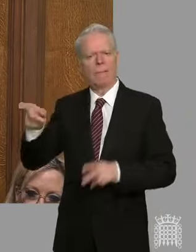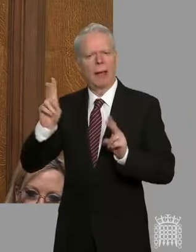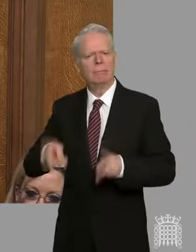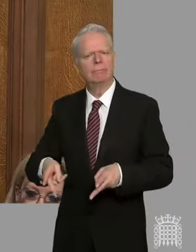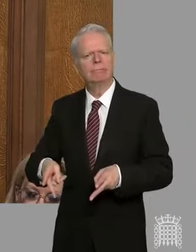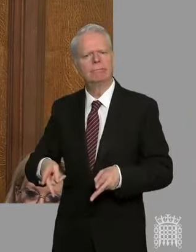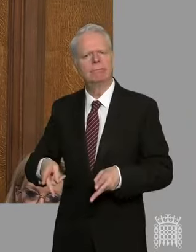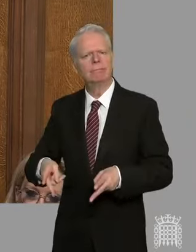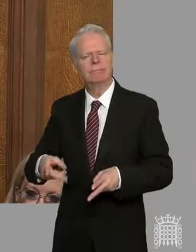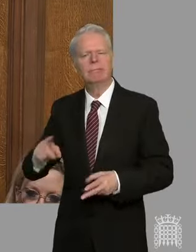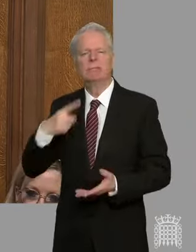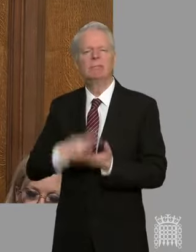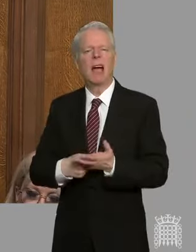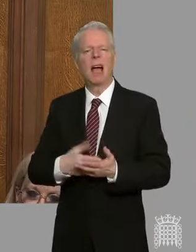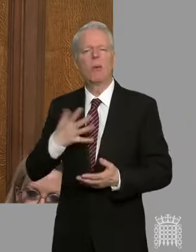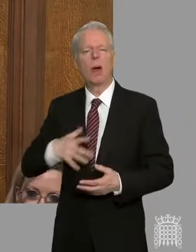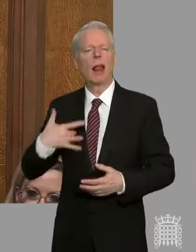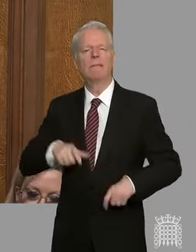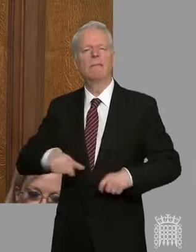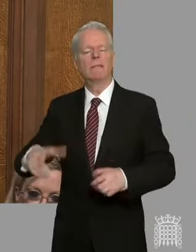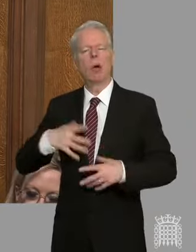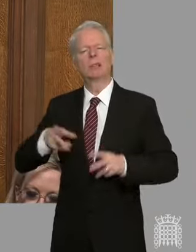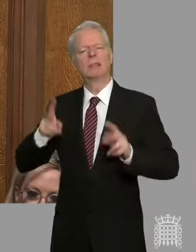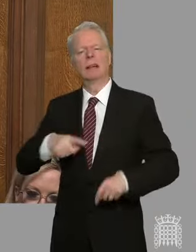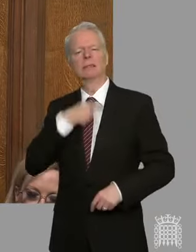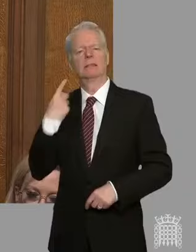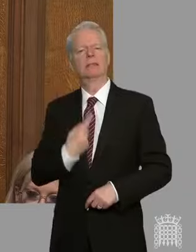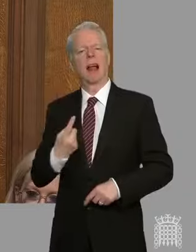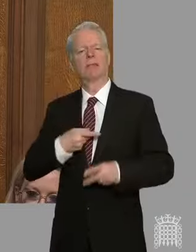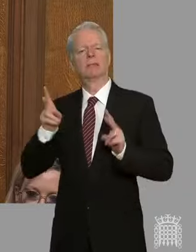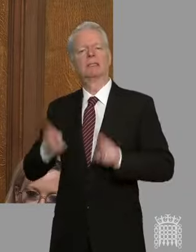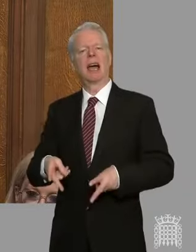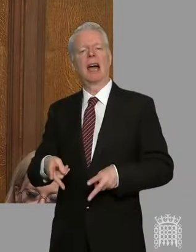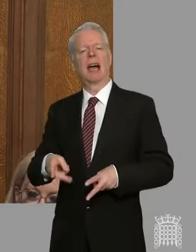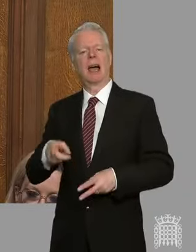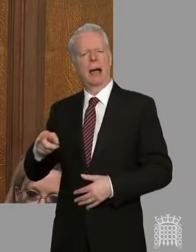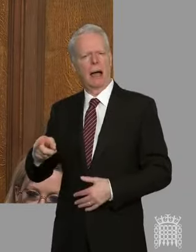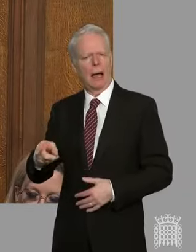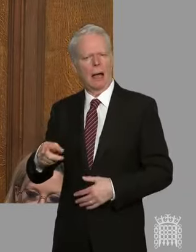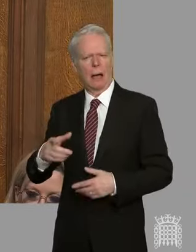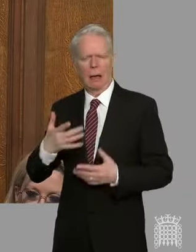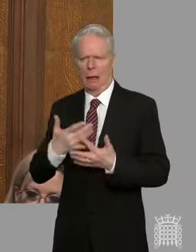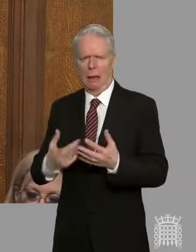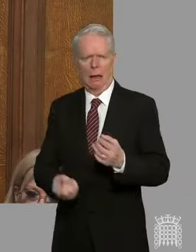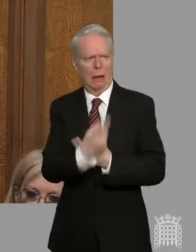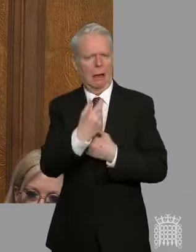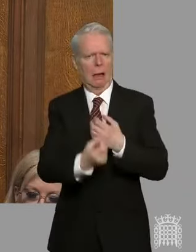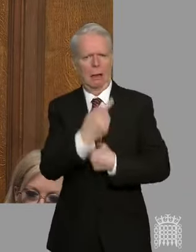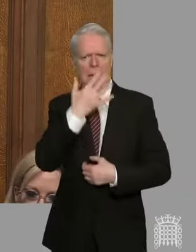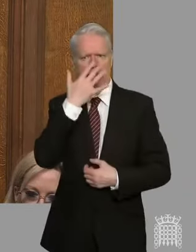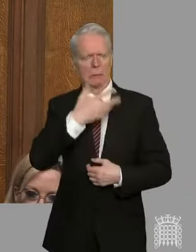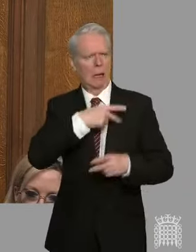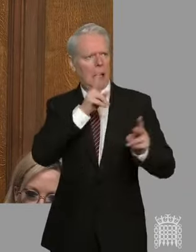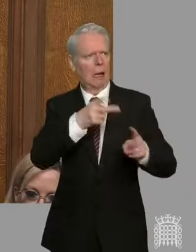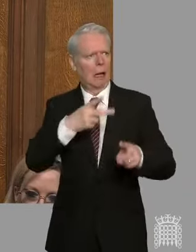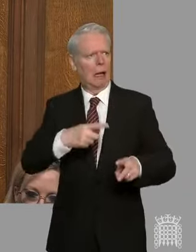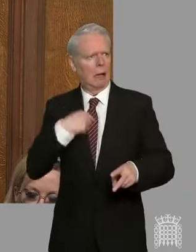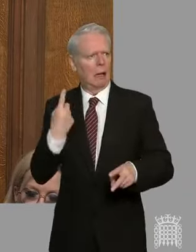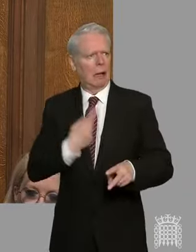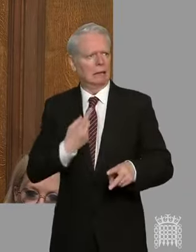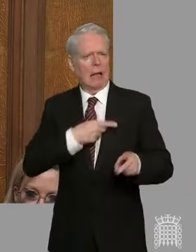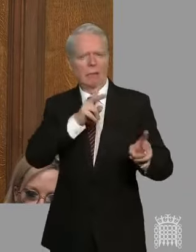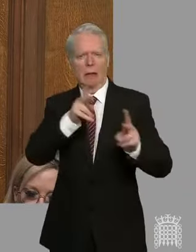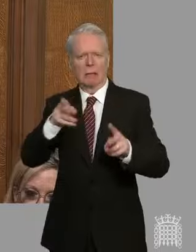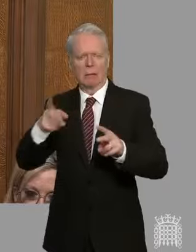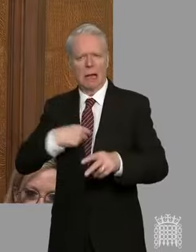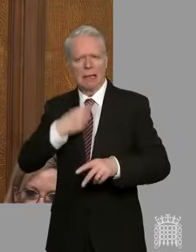with a 17% increase last year. So can the Prime Minister outline what more can be done working across government to help